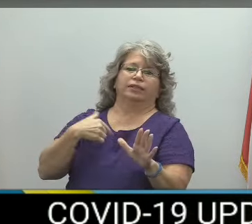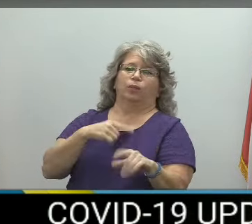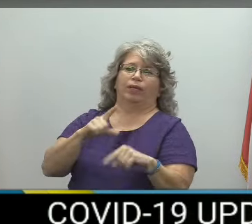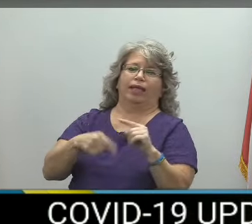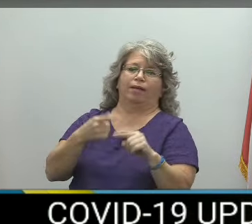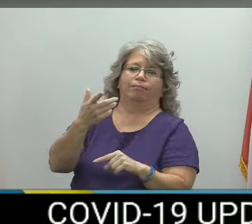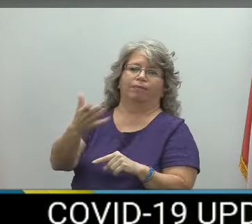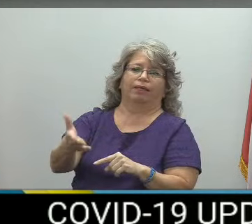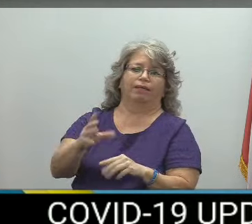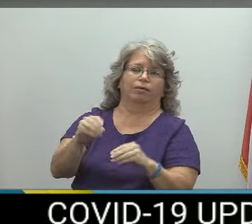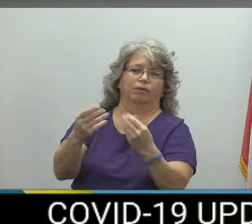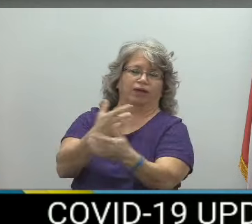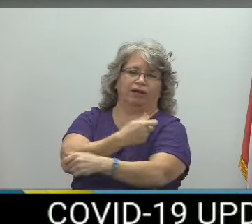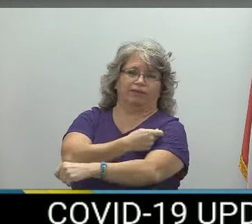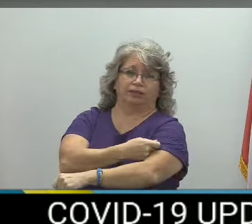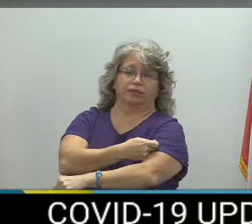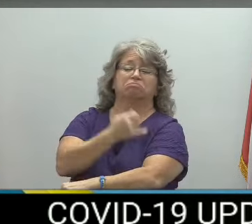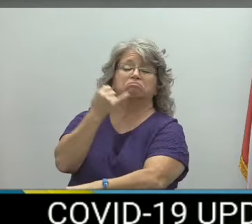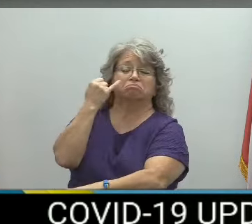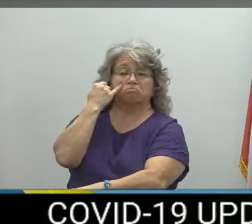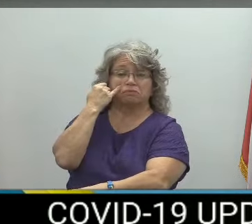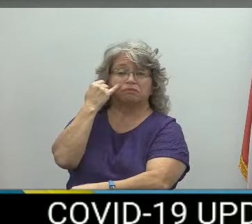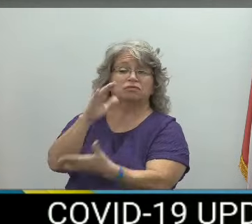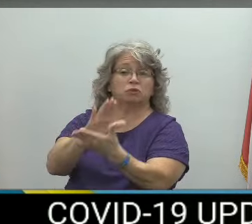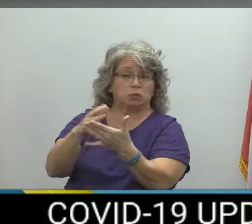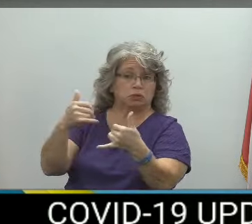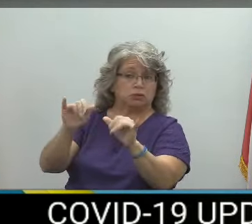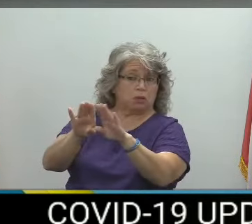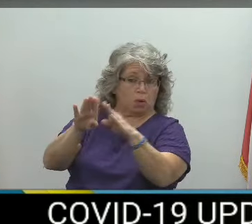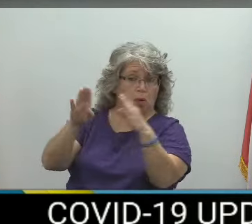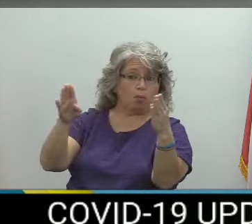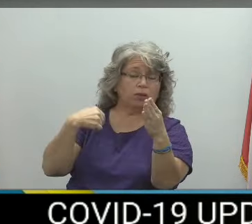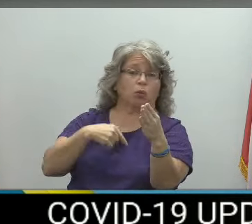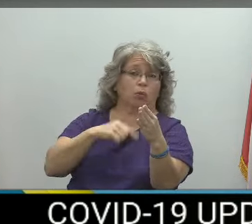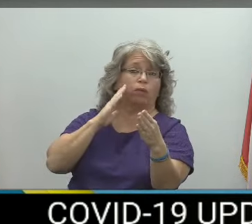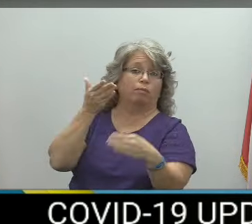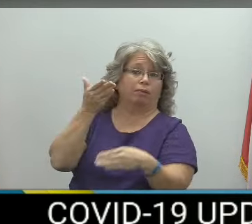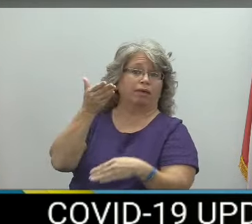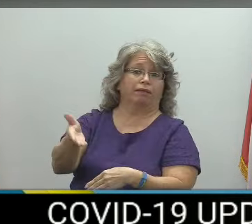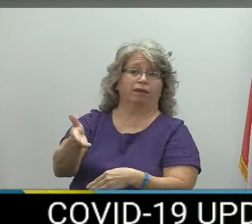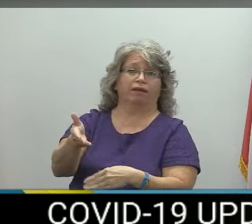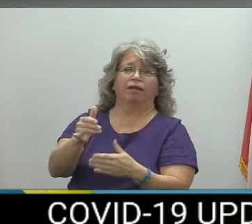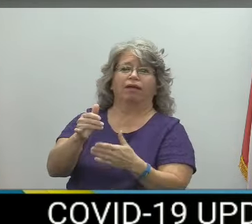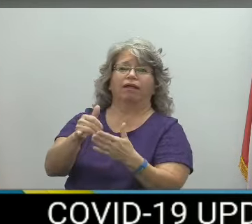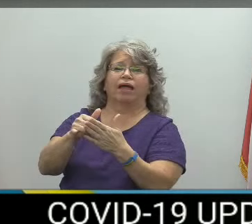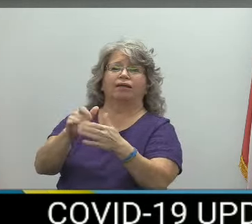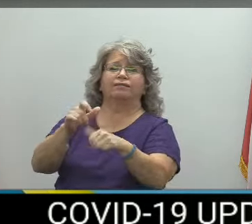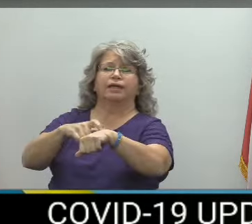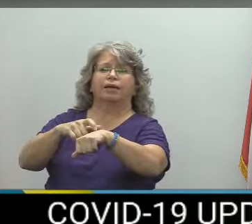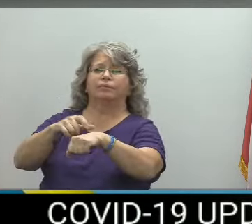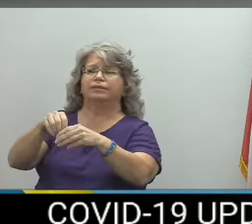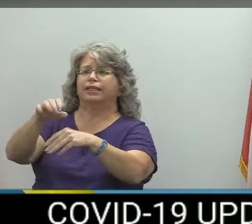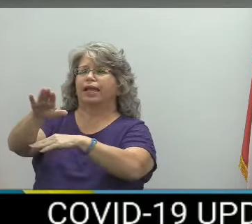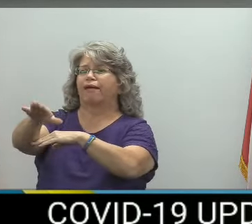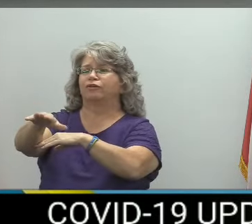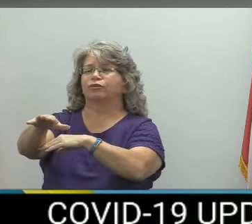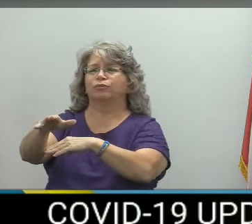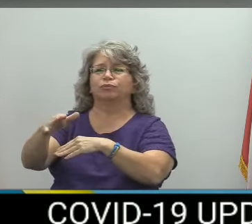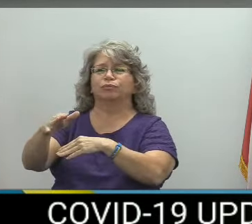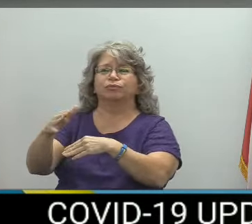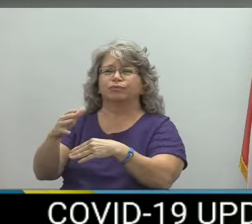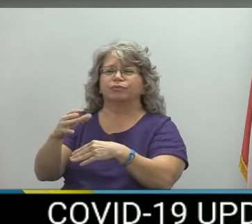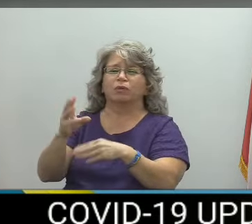open, we will be there and we will continue to vaccinate because those are later in the afternoon when we believe that the weather may start clearing a little